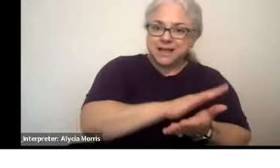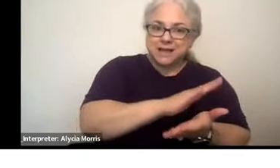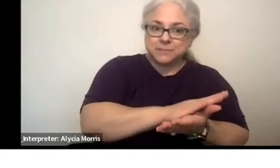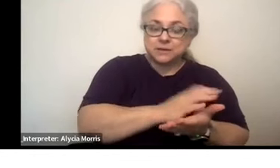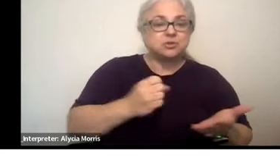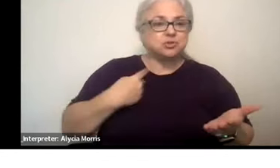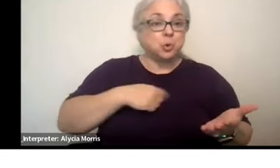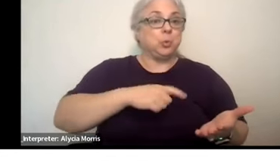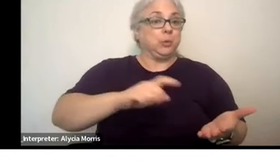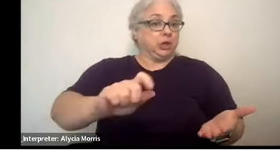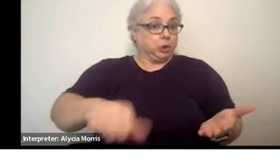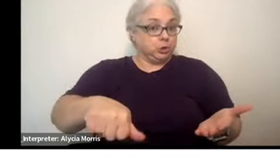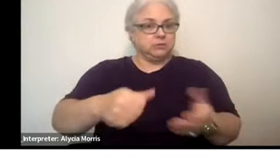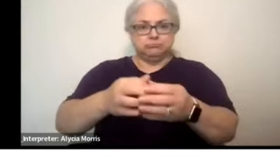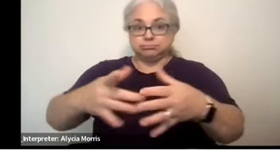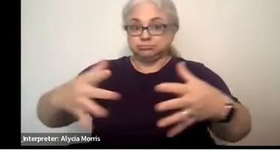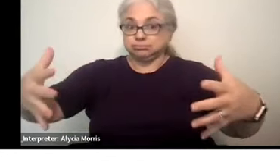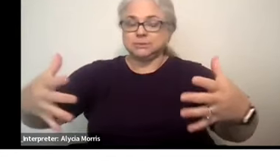further. Next slide.